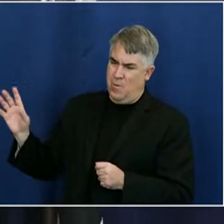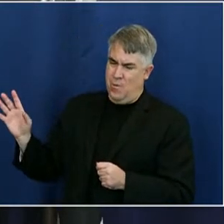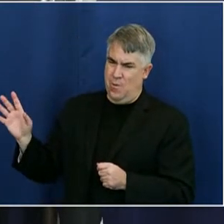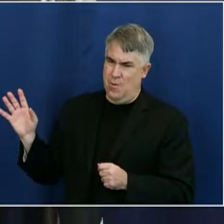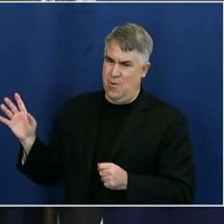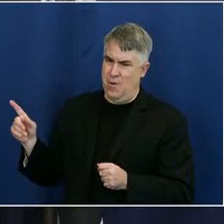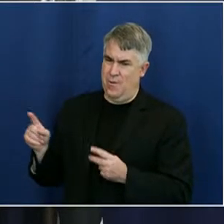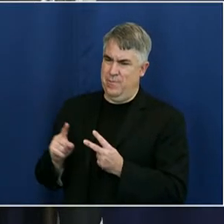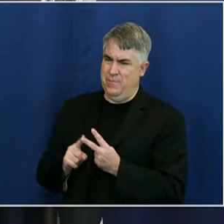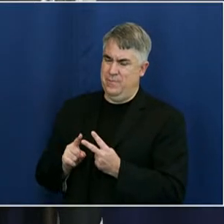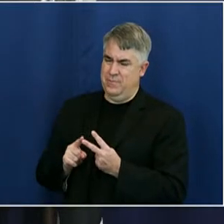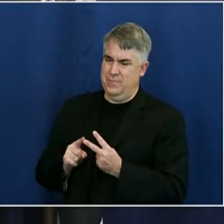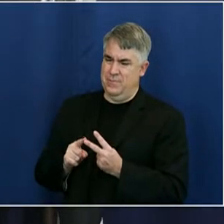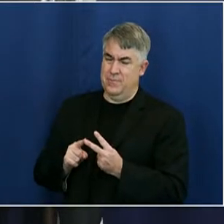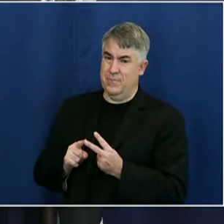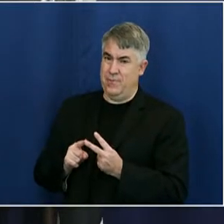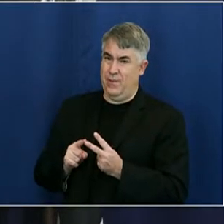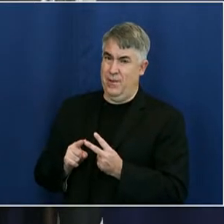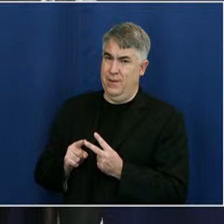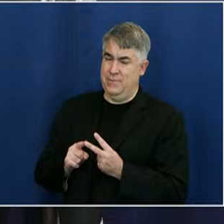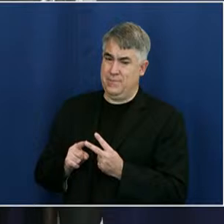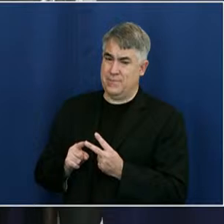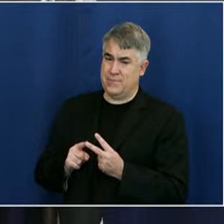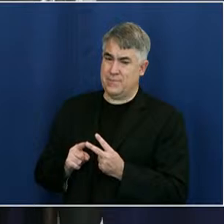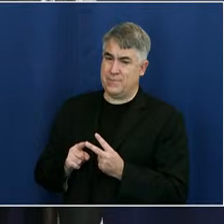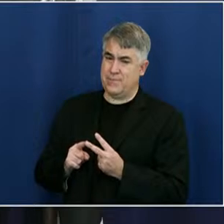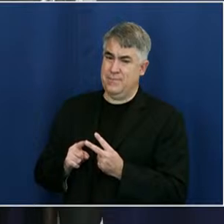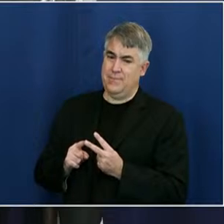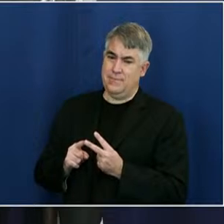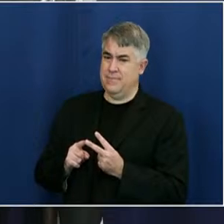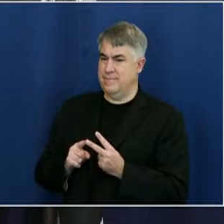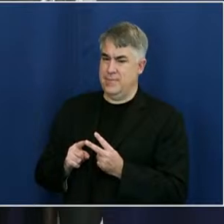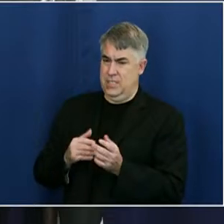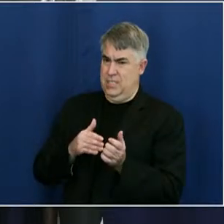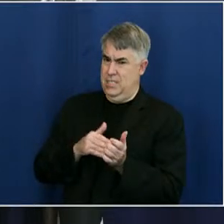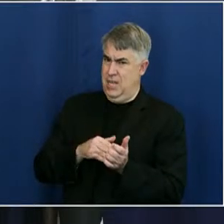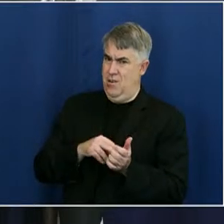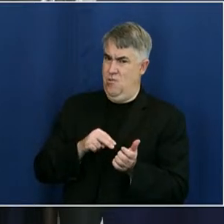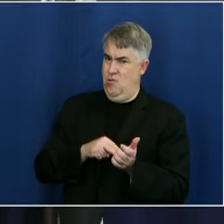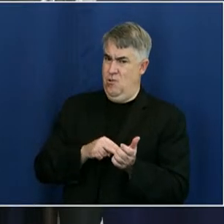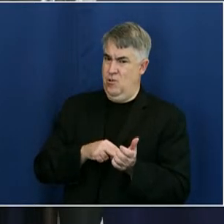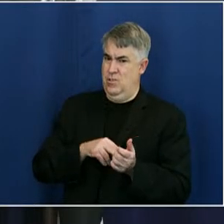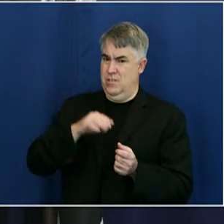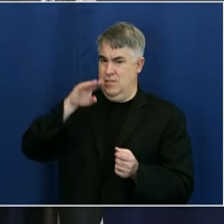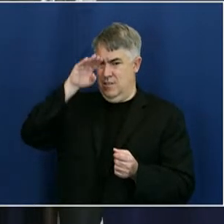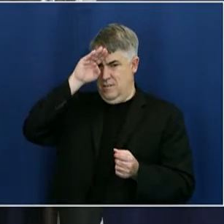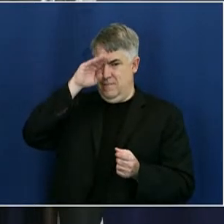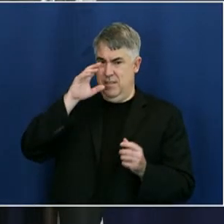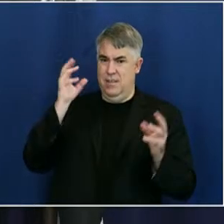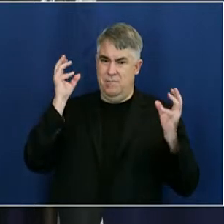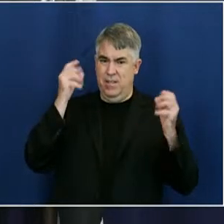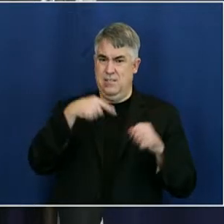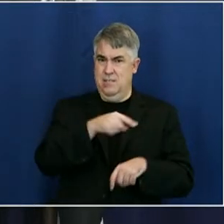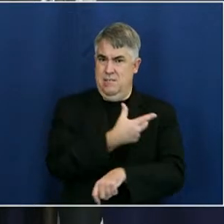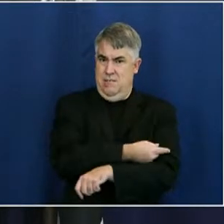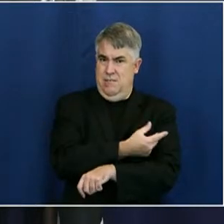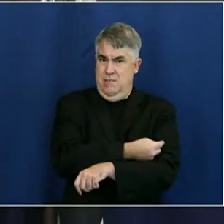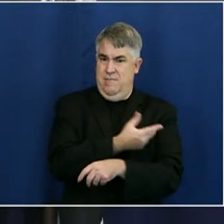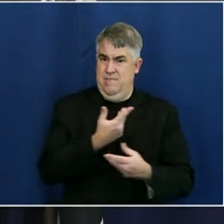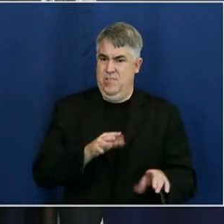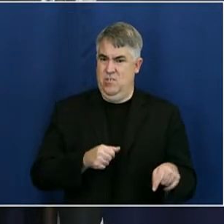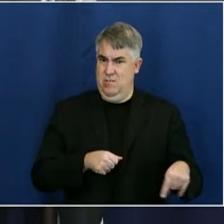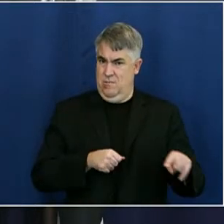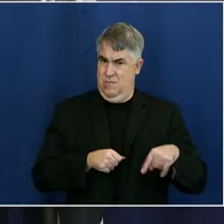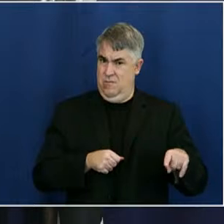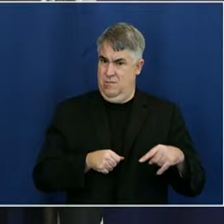effects of the first responders, the medics, the doctors who have got the vaccine early? Are they